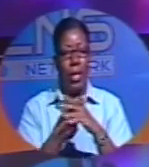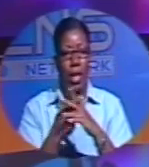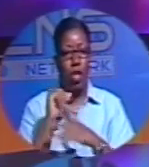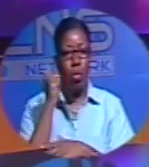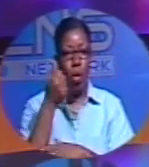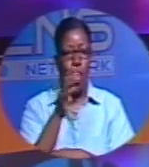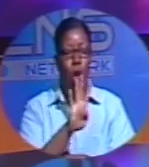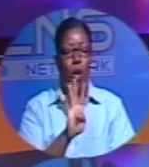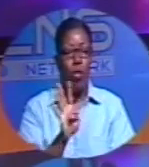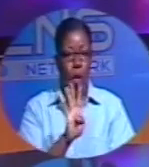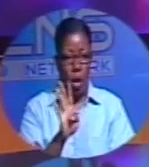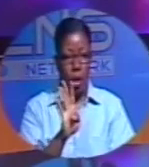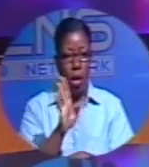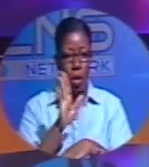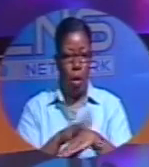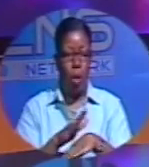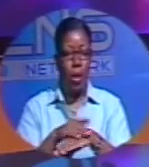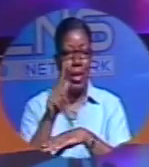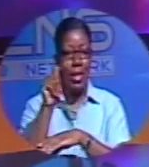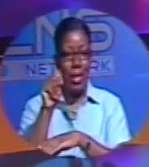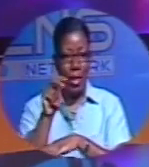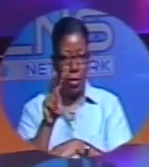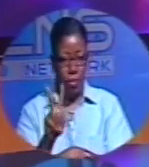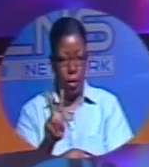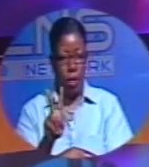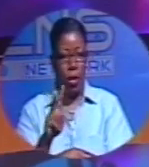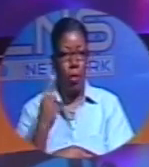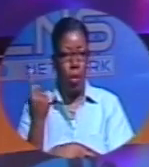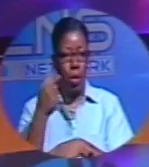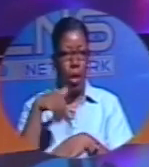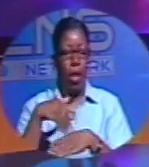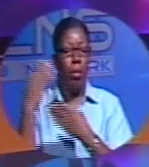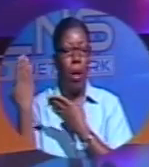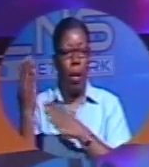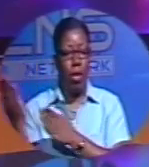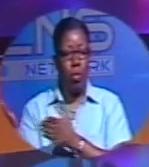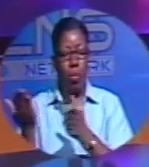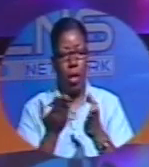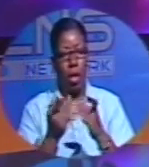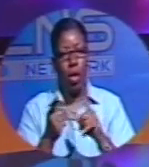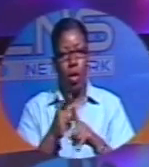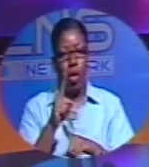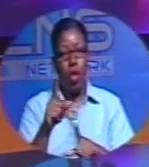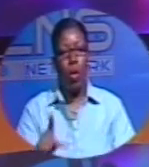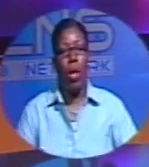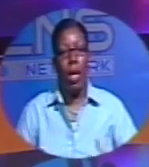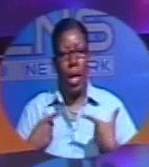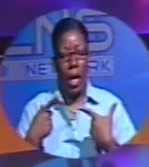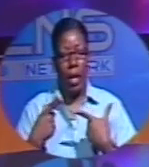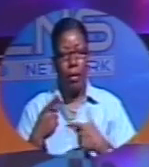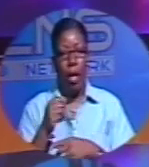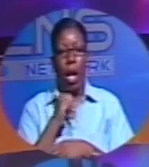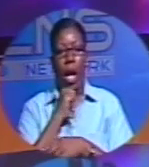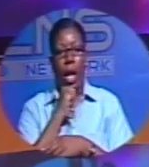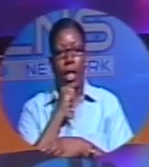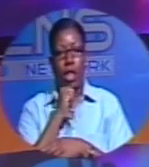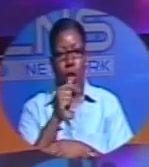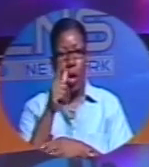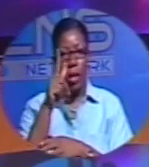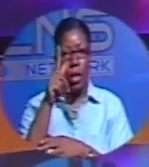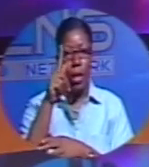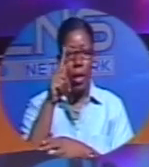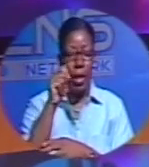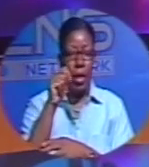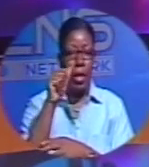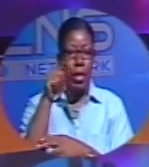ceremony right here on TV 13, we'll be the only broadcaster in the Bahamas that will be bringing it to you live and not tape delayed like some of the other stations. So